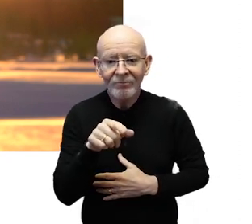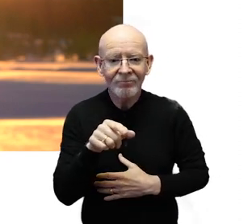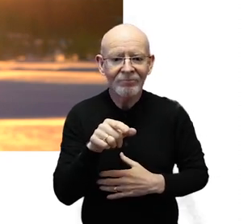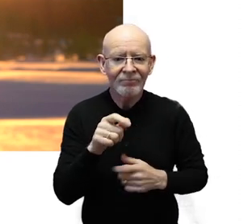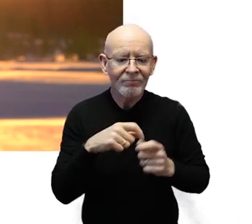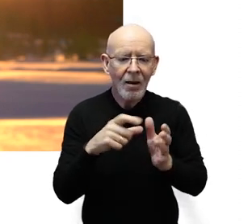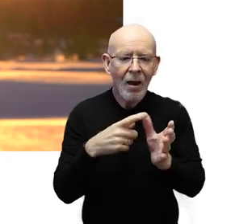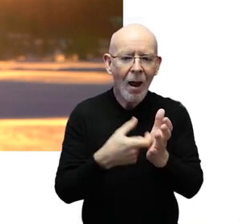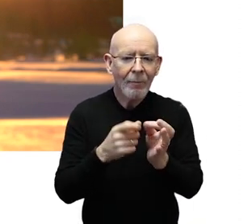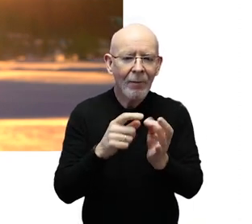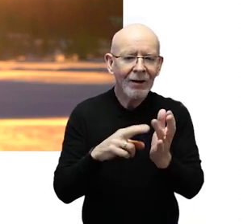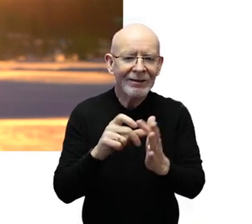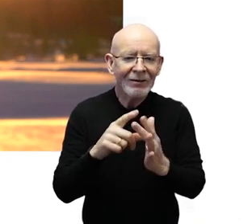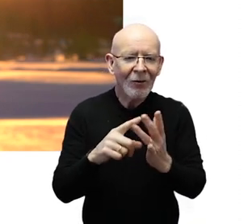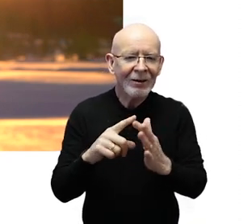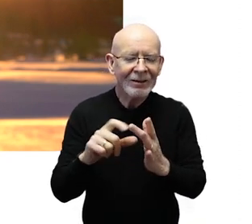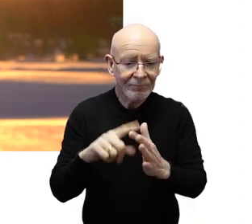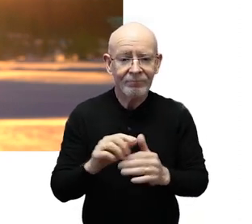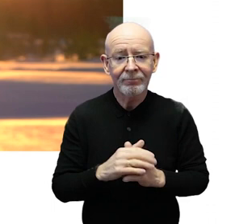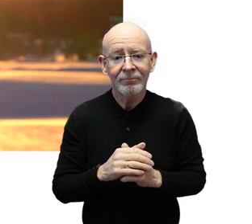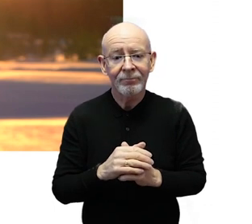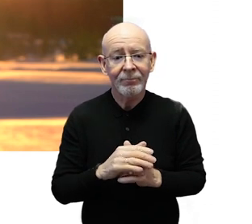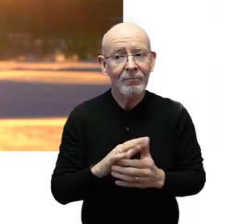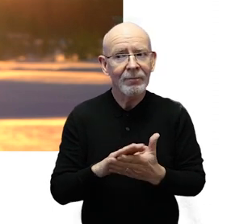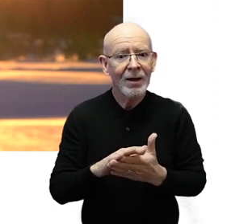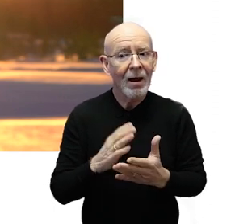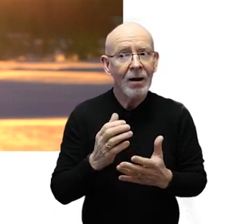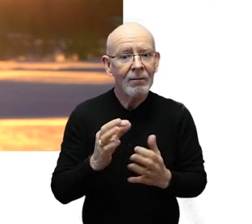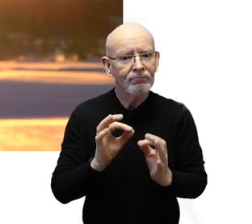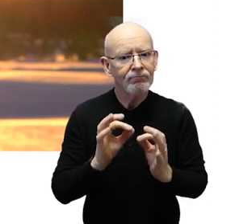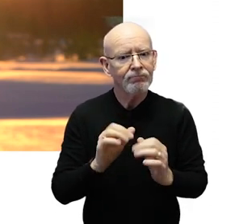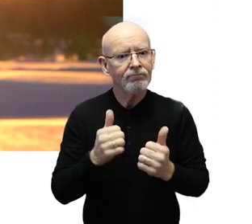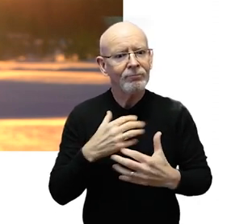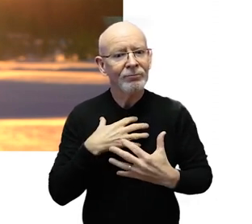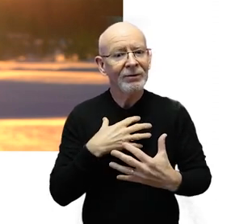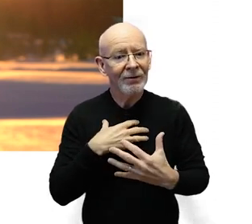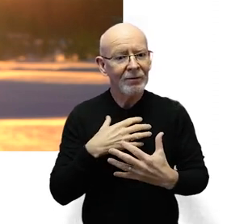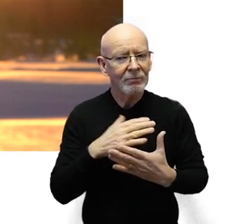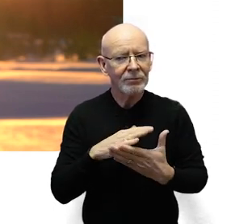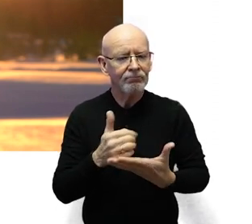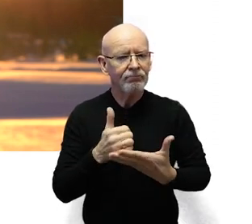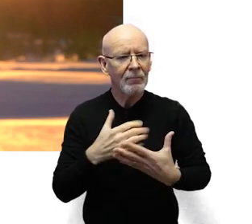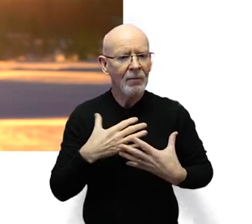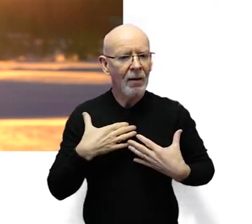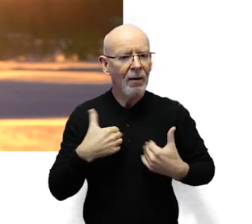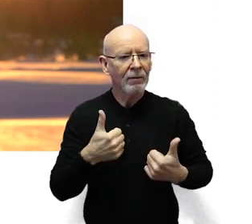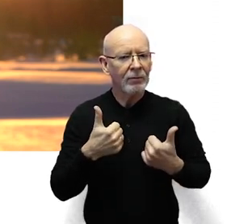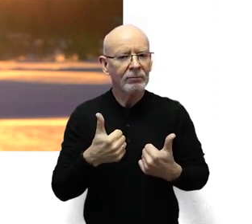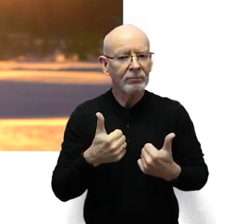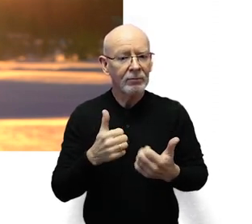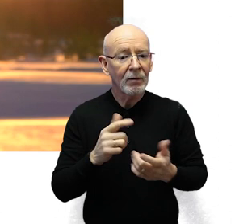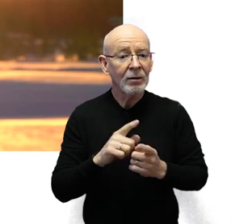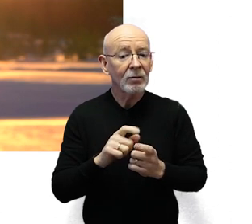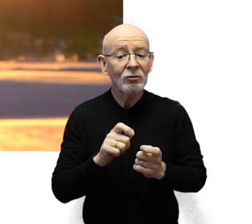dioxide. Having an optimal breathing pattern is very important for our general health, and changes to our breathing pattern can lead